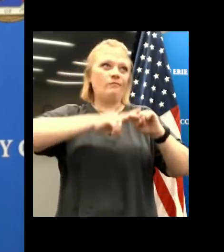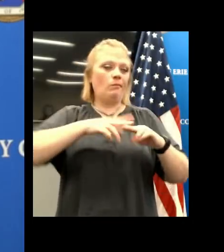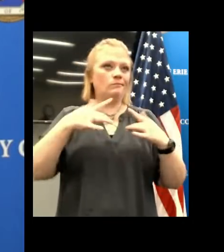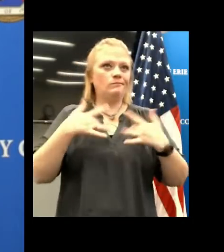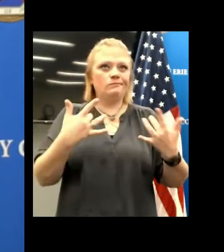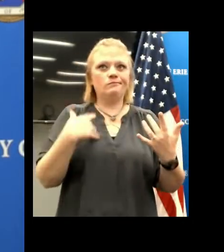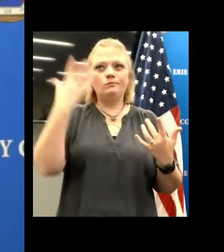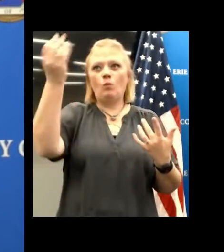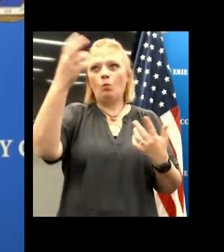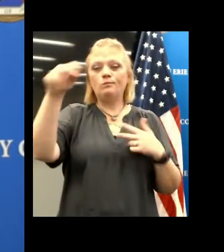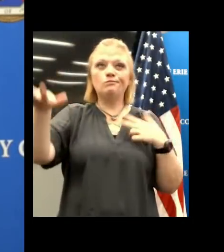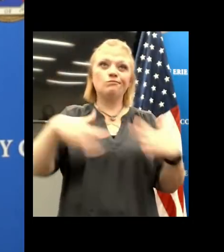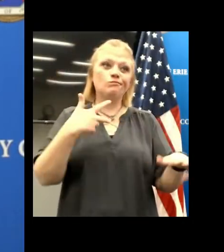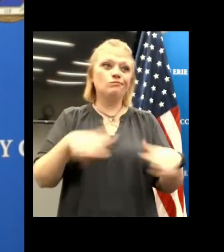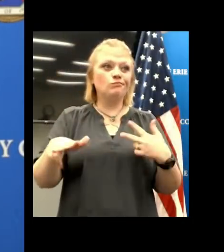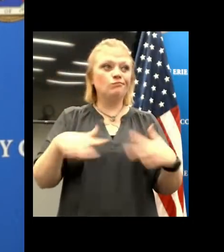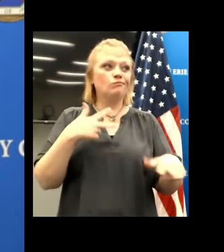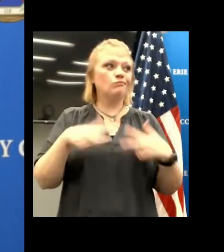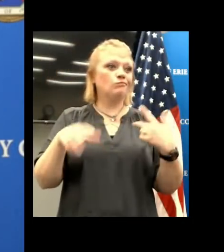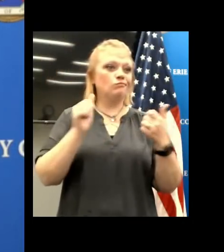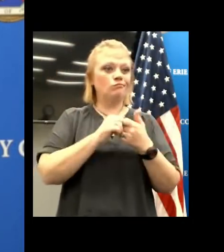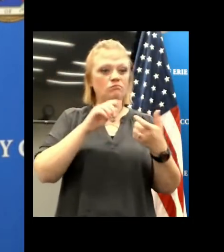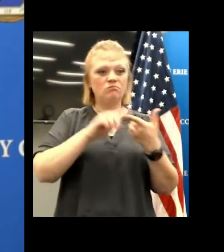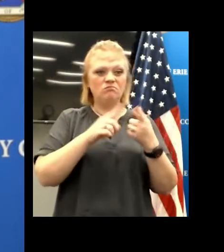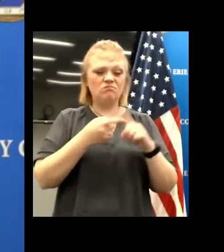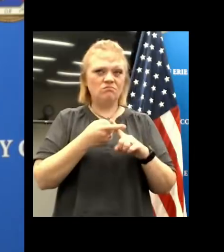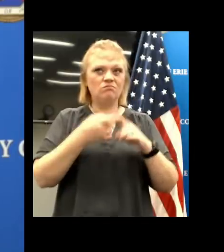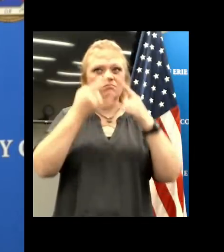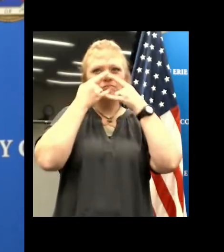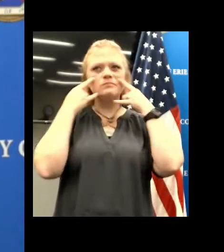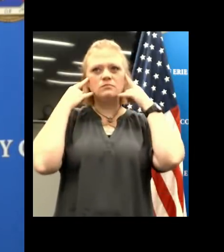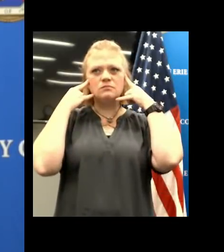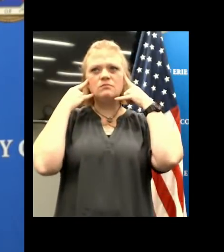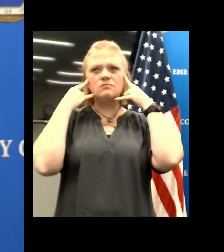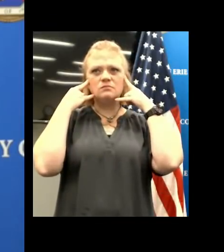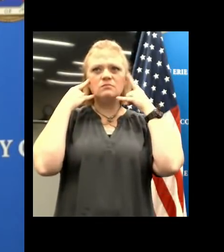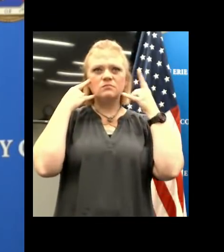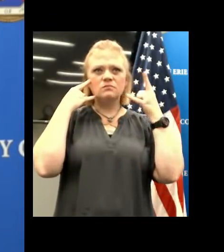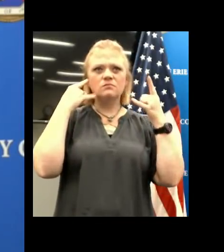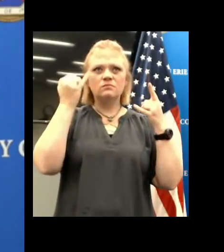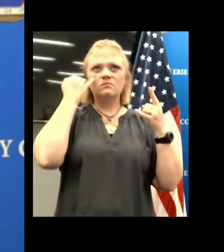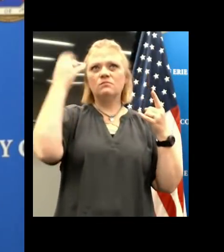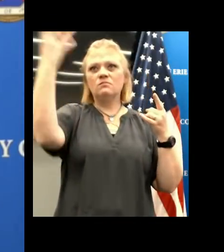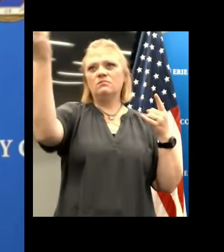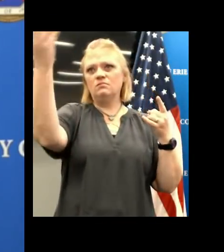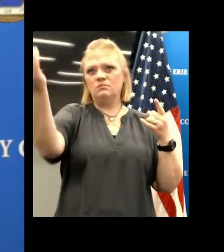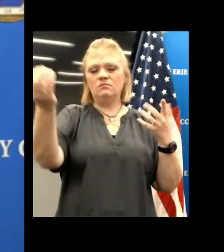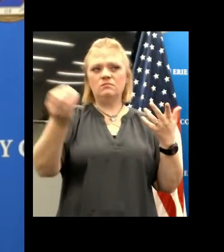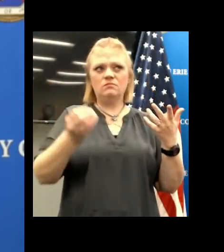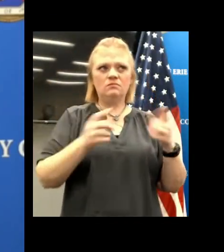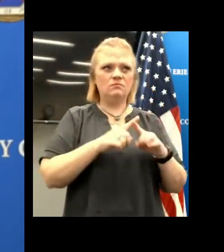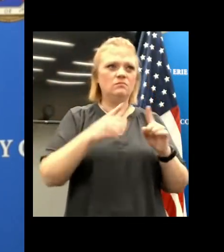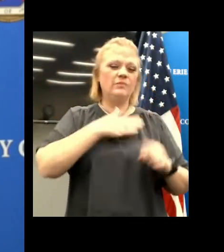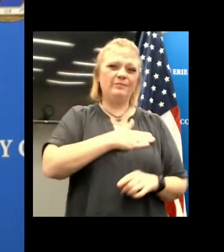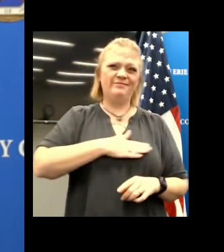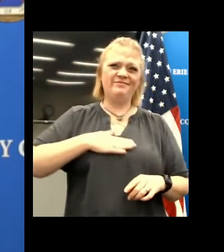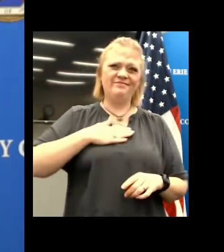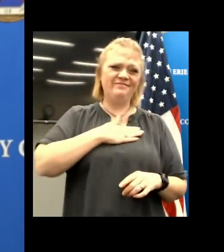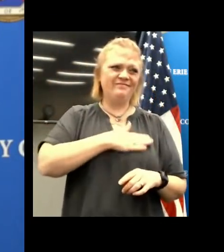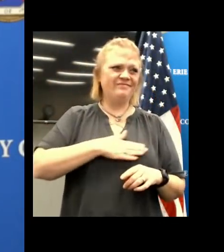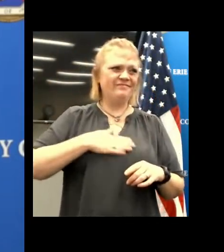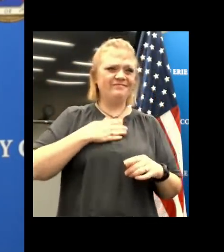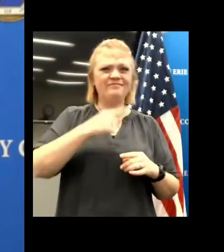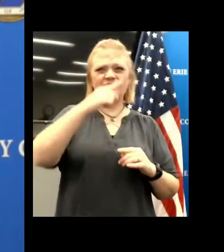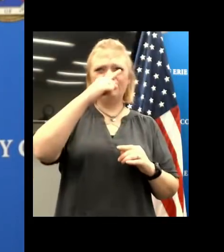can go out, take a walk. If you wanna do it with your friend, wear a mask, be outside. But please,